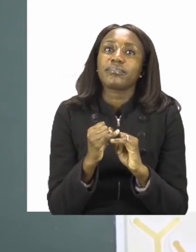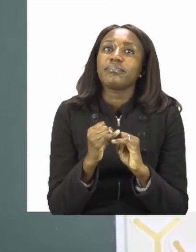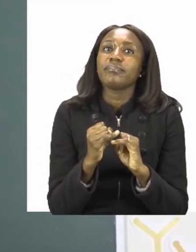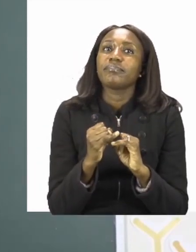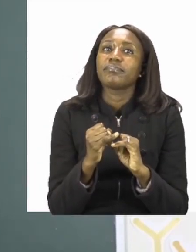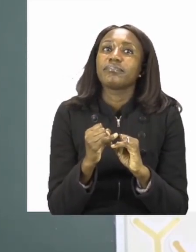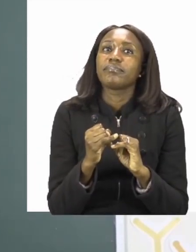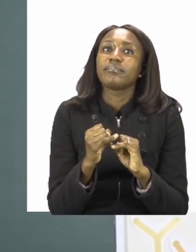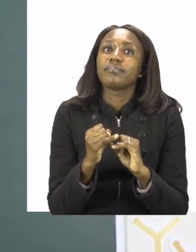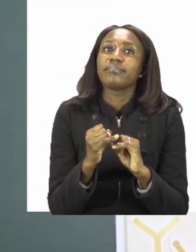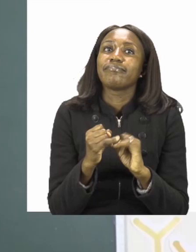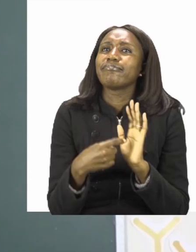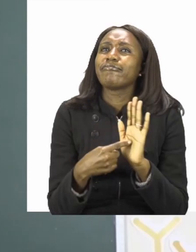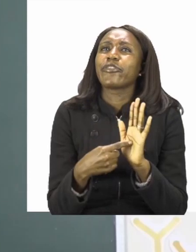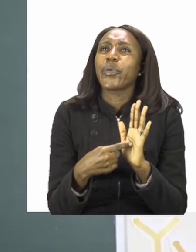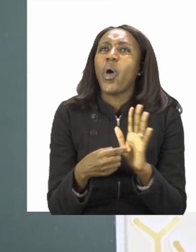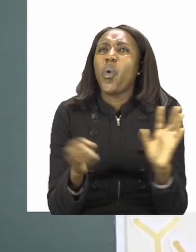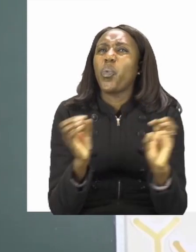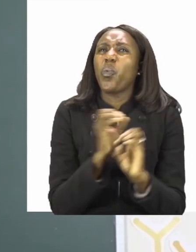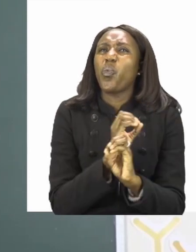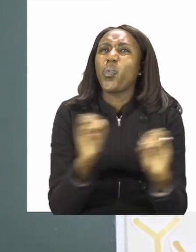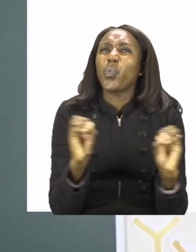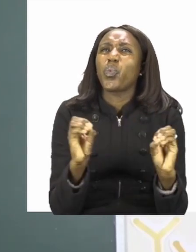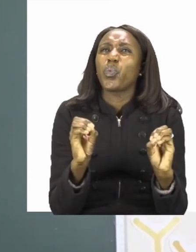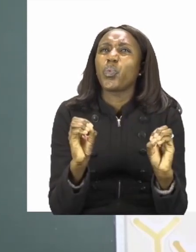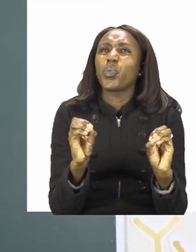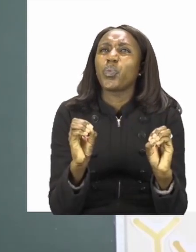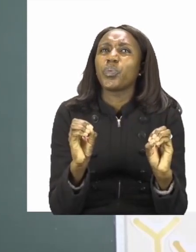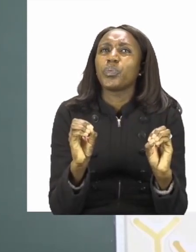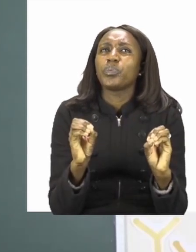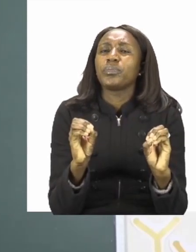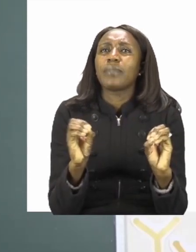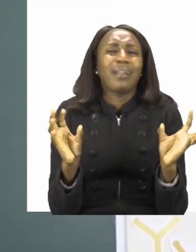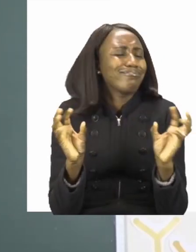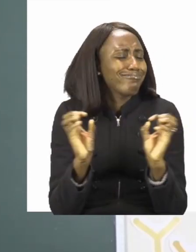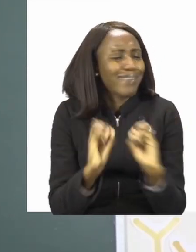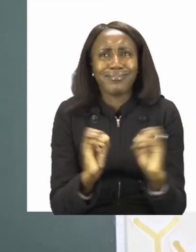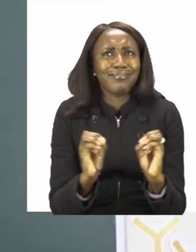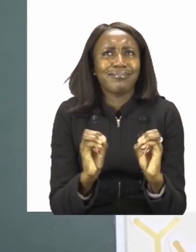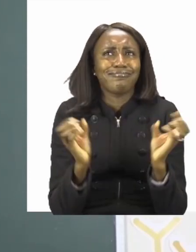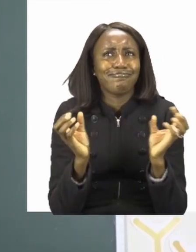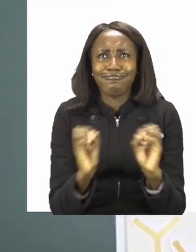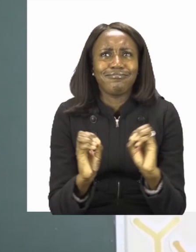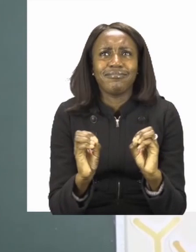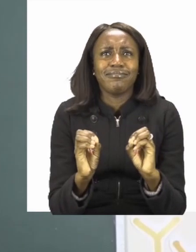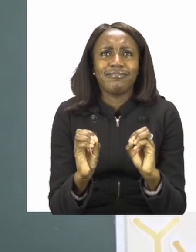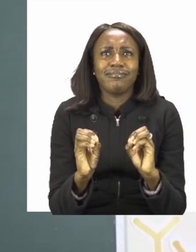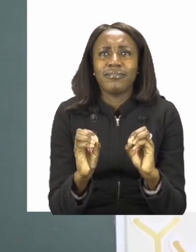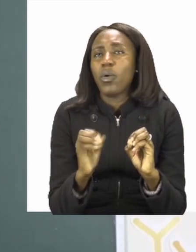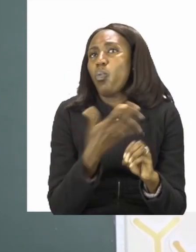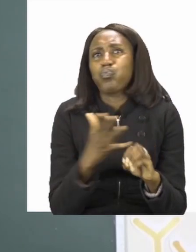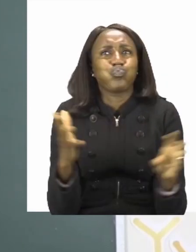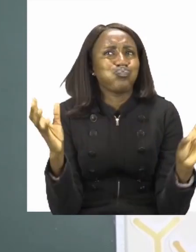hand is showing empty. Now that means there is nothing inside this bottle, no water